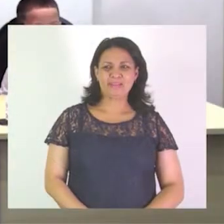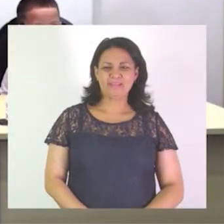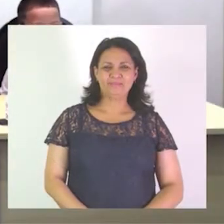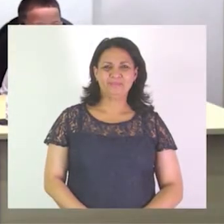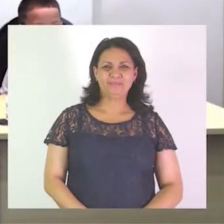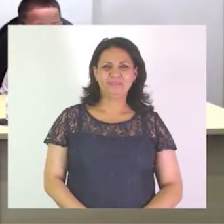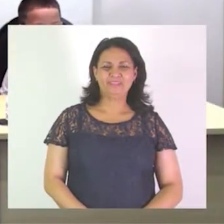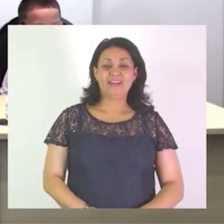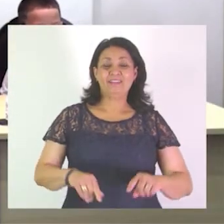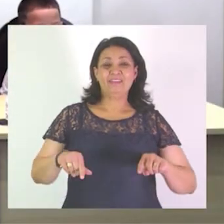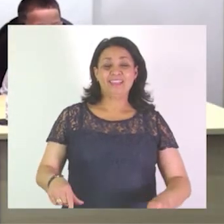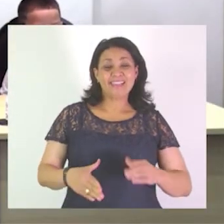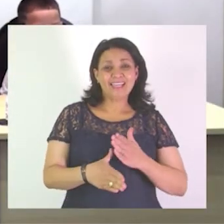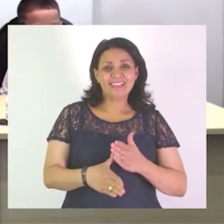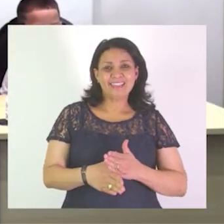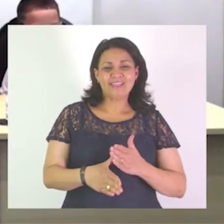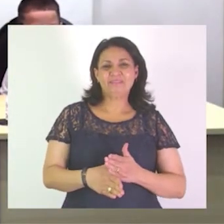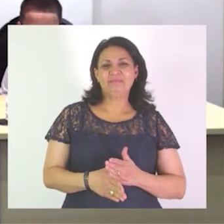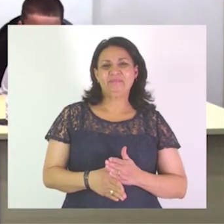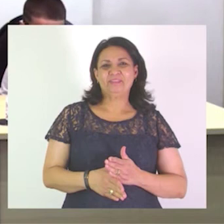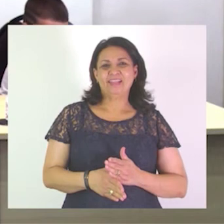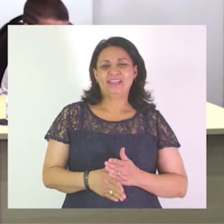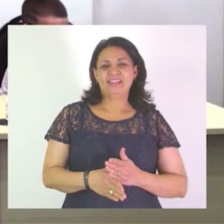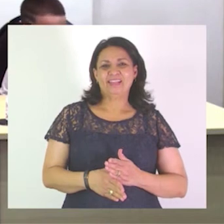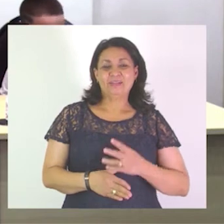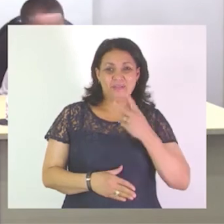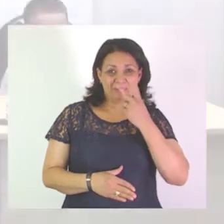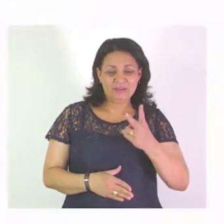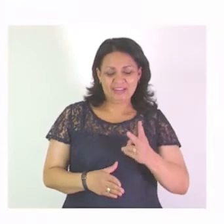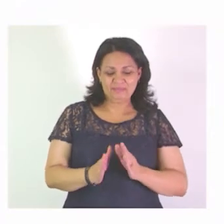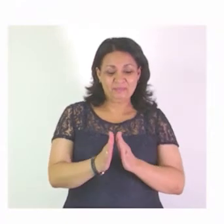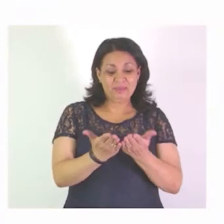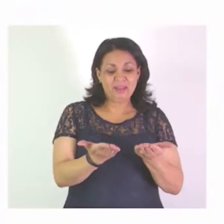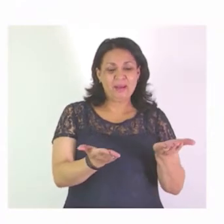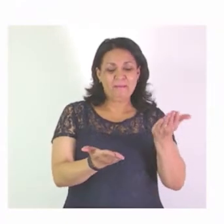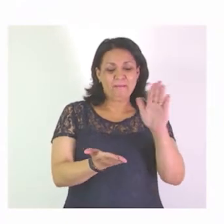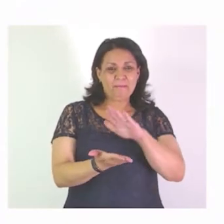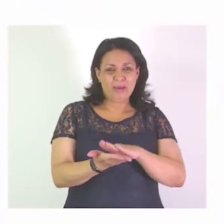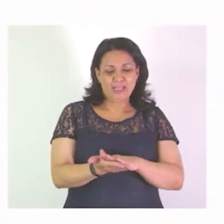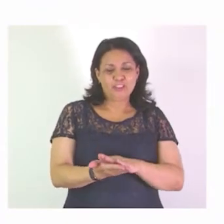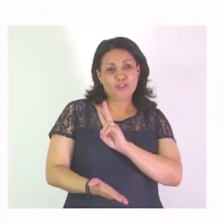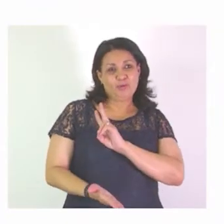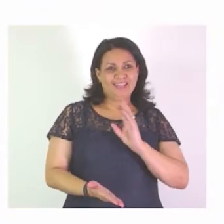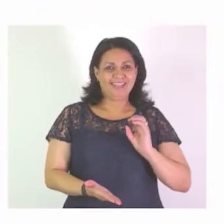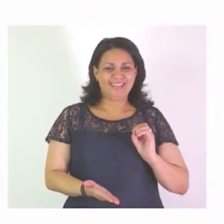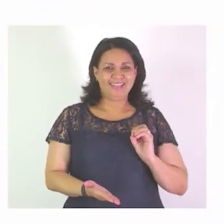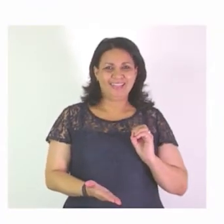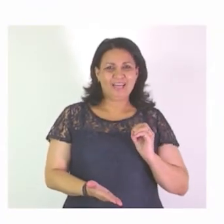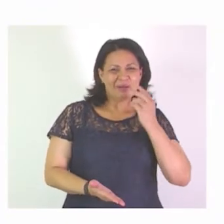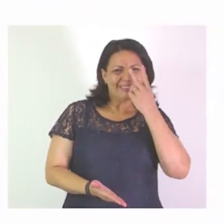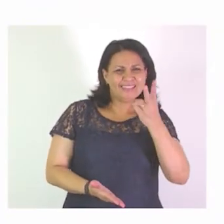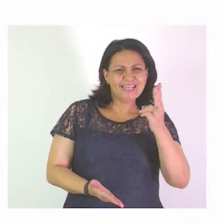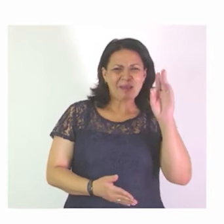For this exercise, we are going to be taking a look at it on page 20. Here you can see a picture